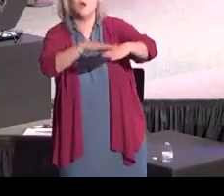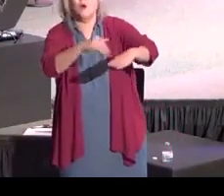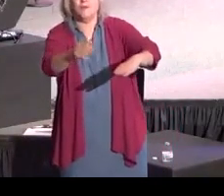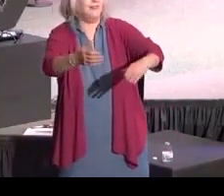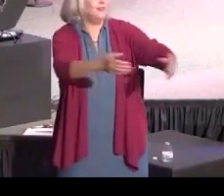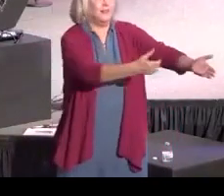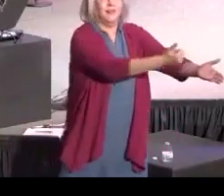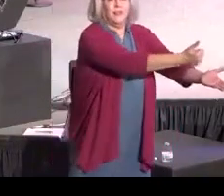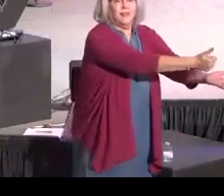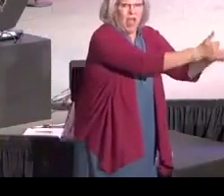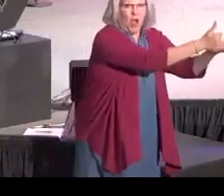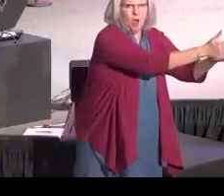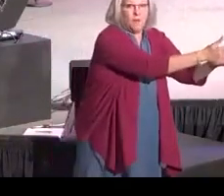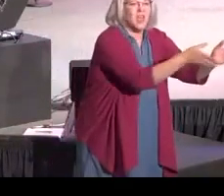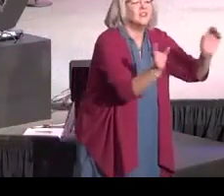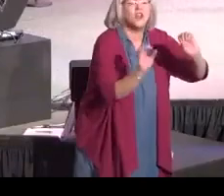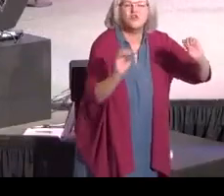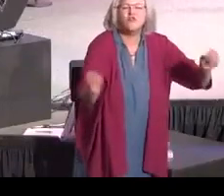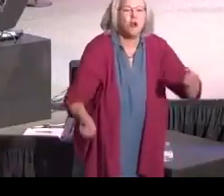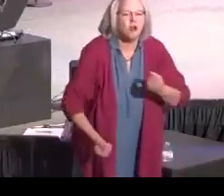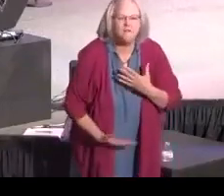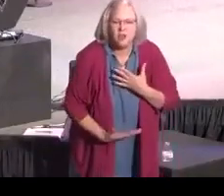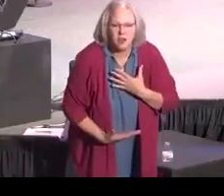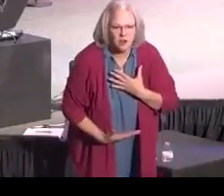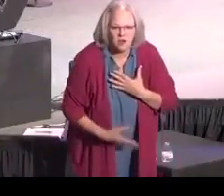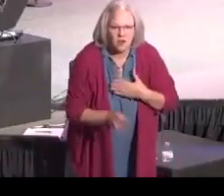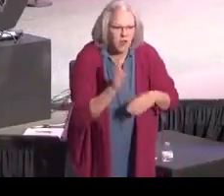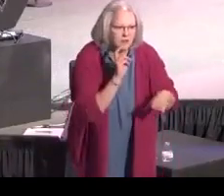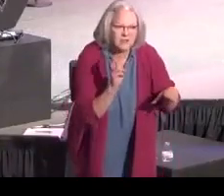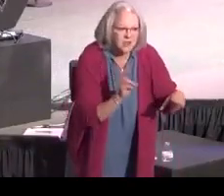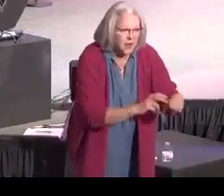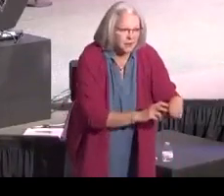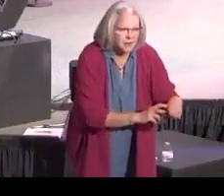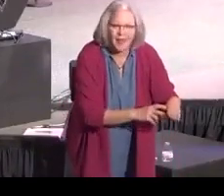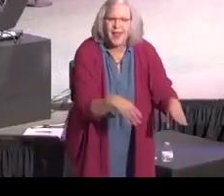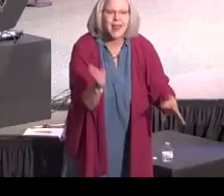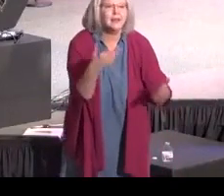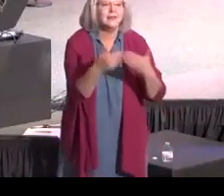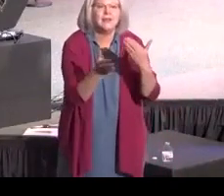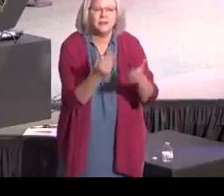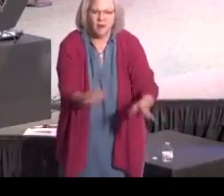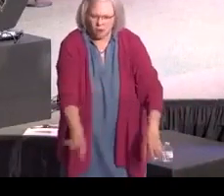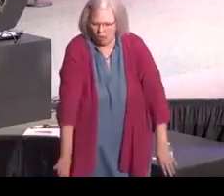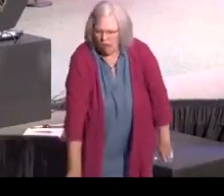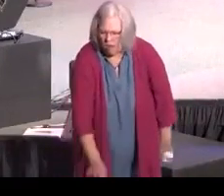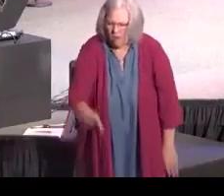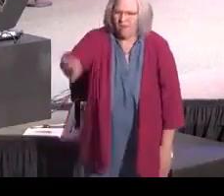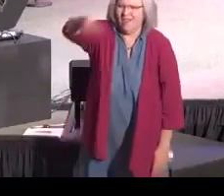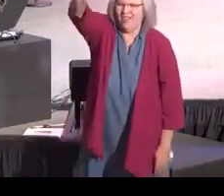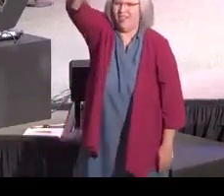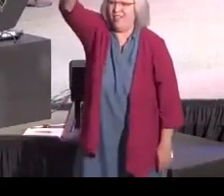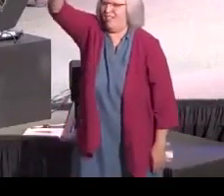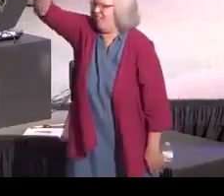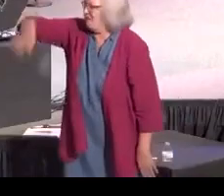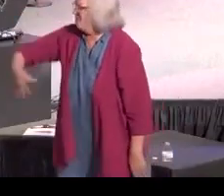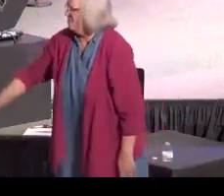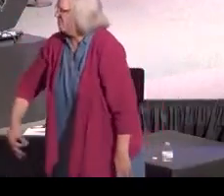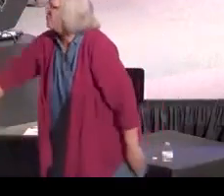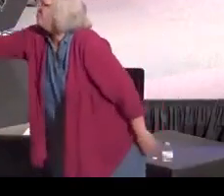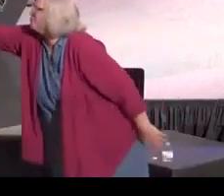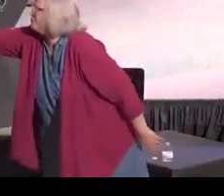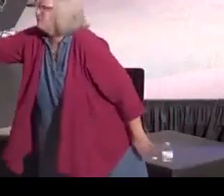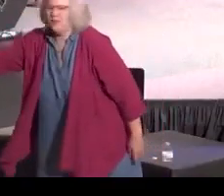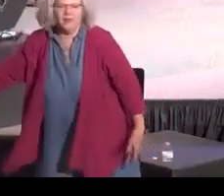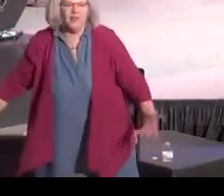the man has no fear of snakes and he doesn't care if they bite him. He just picks them up and relocates them back into the wild. That is not